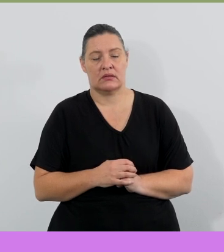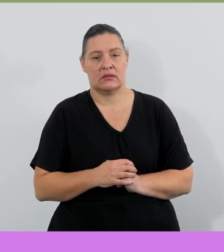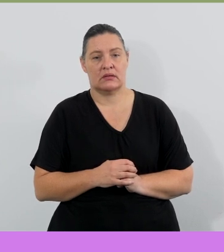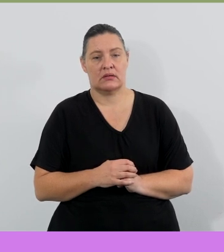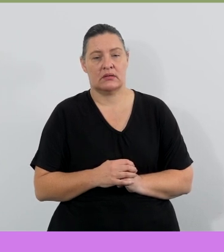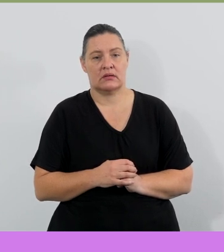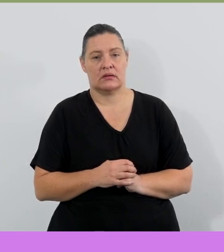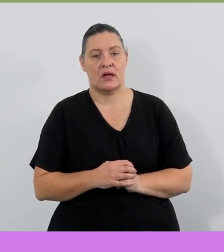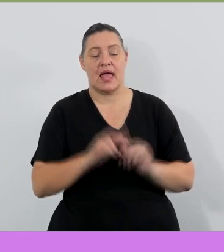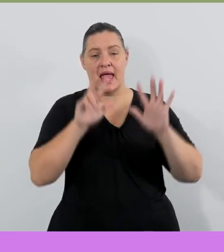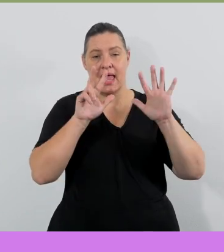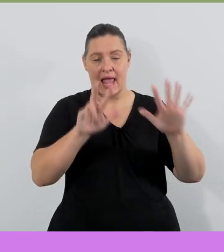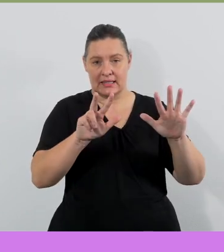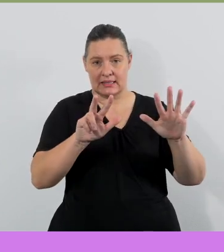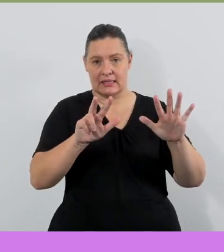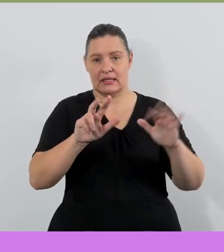equals